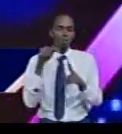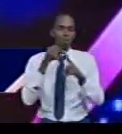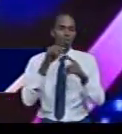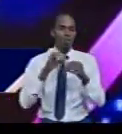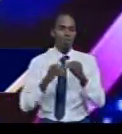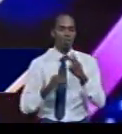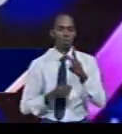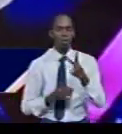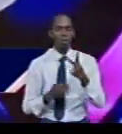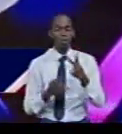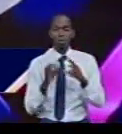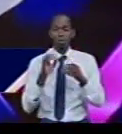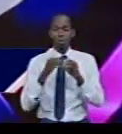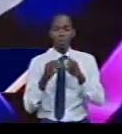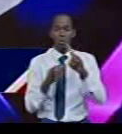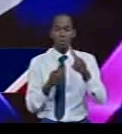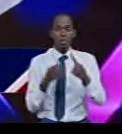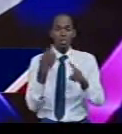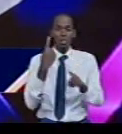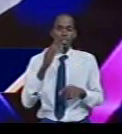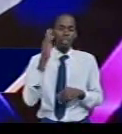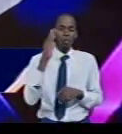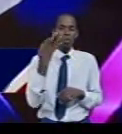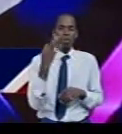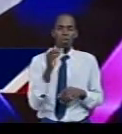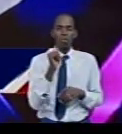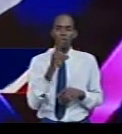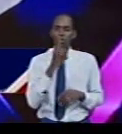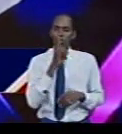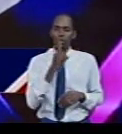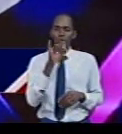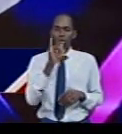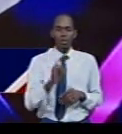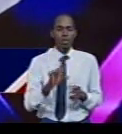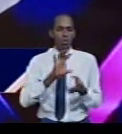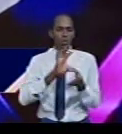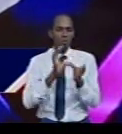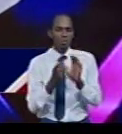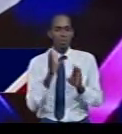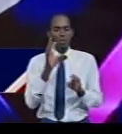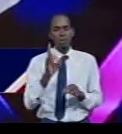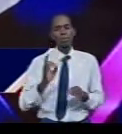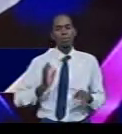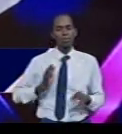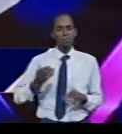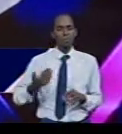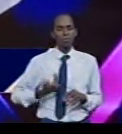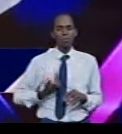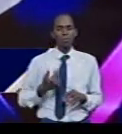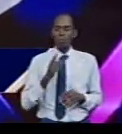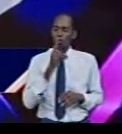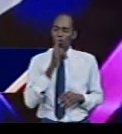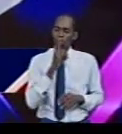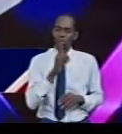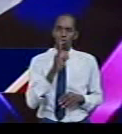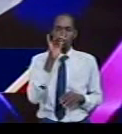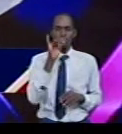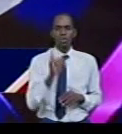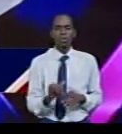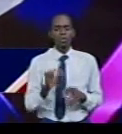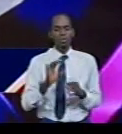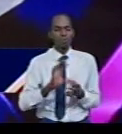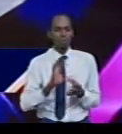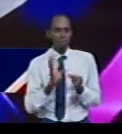the testimony of a truly converted soul. Truly, genuinely, veritably